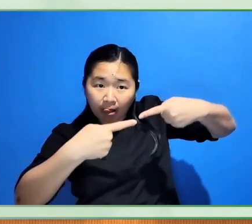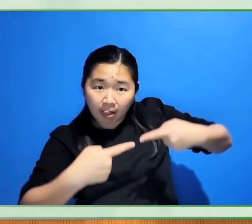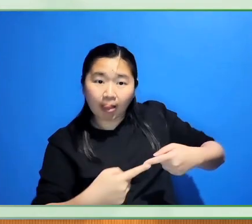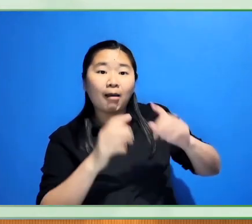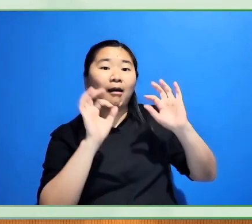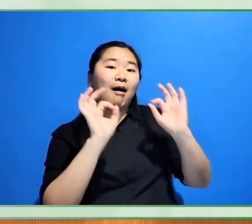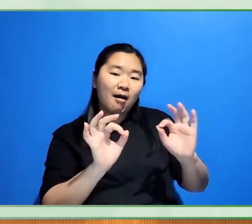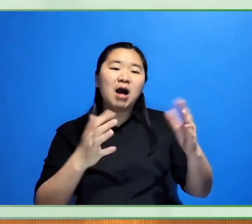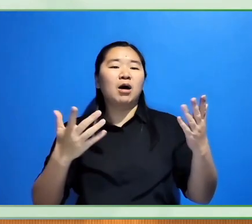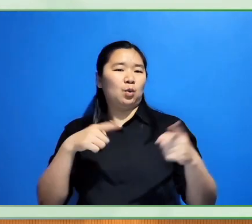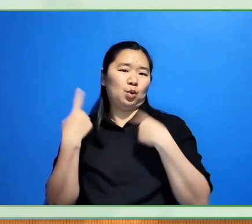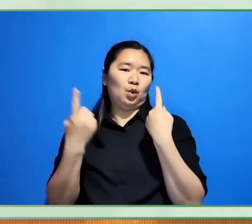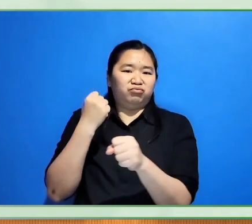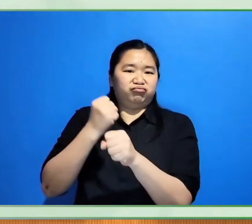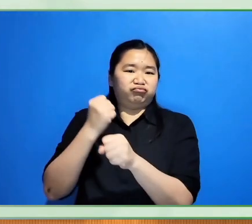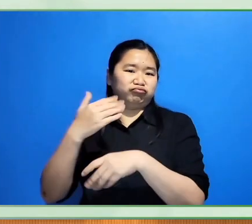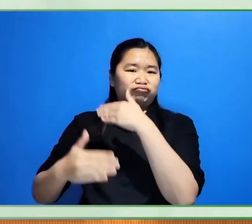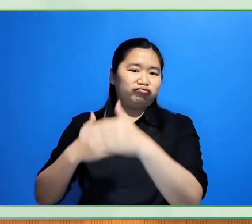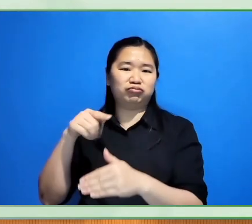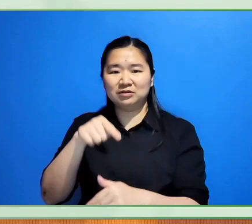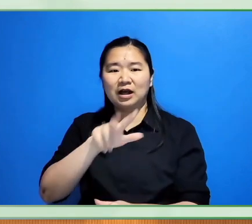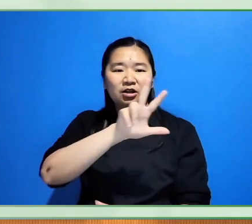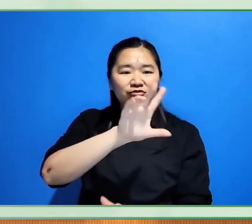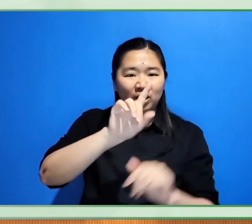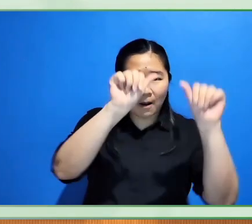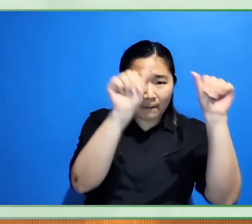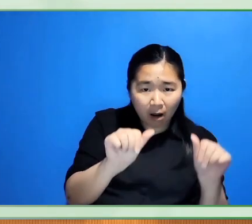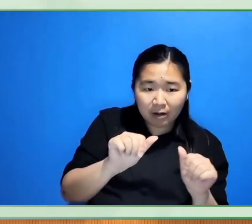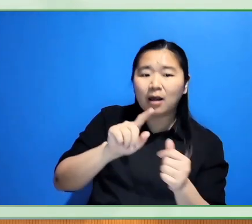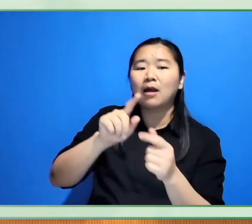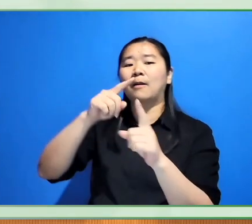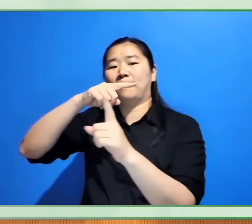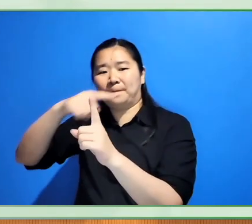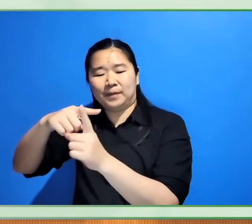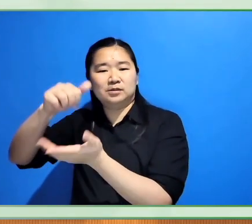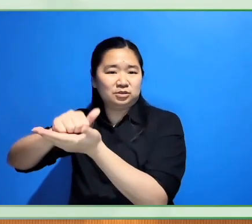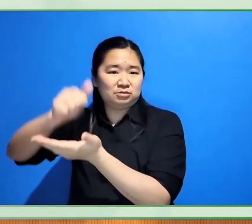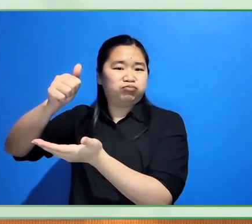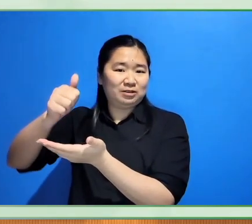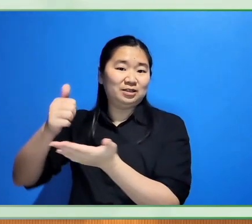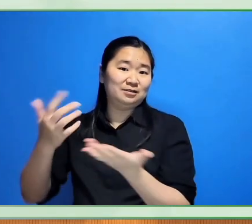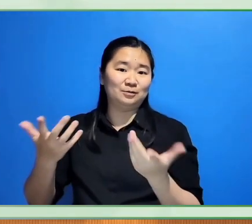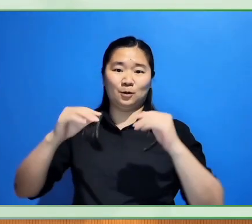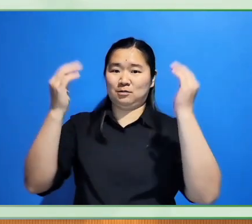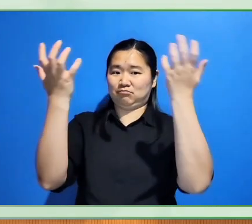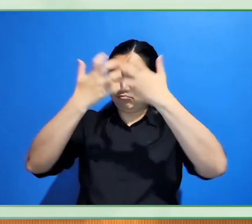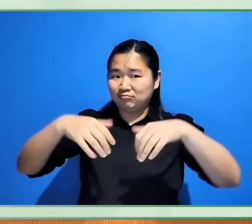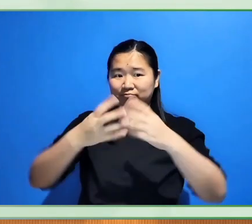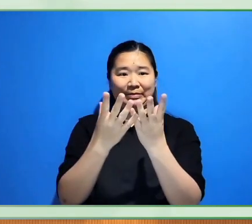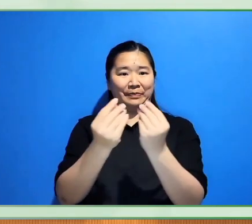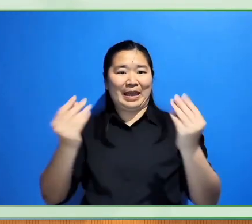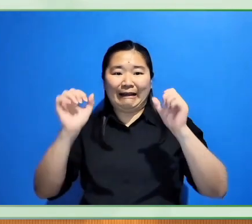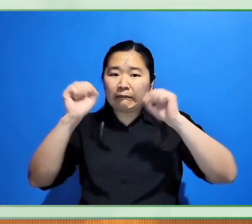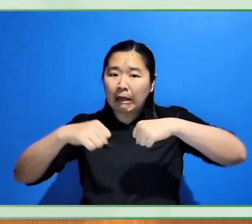patients. So basically, we have multiple range of products. We do B2C and B2B. For the B2B level,